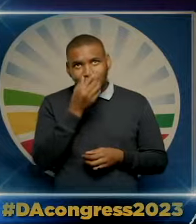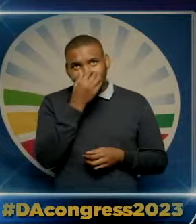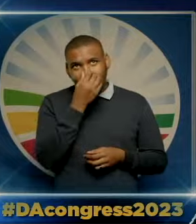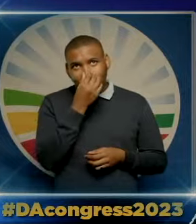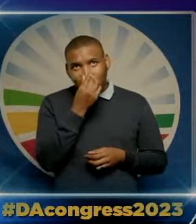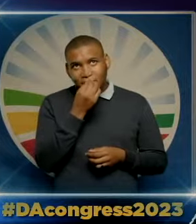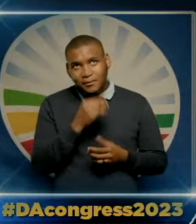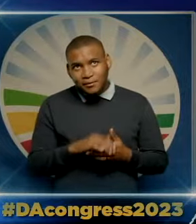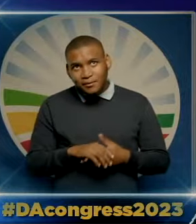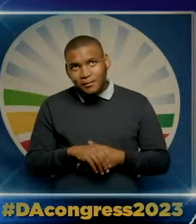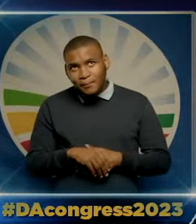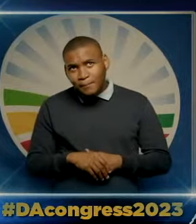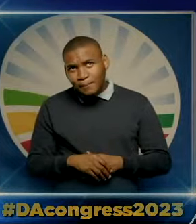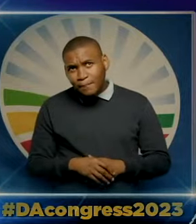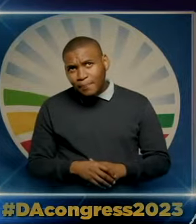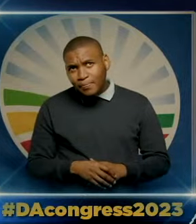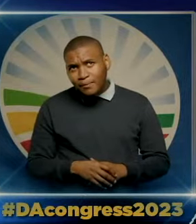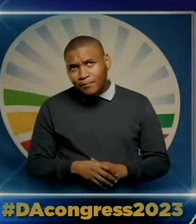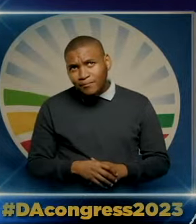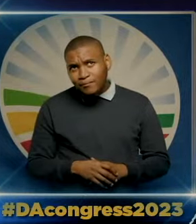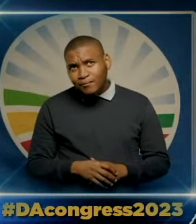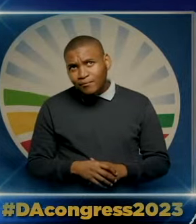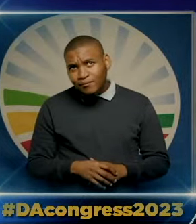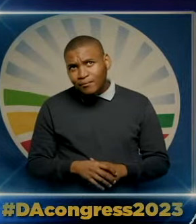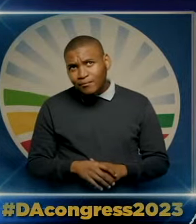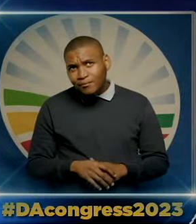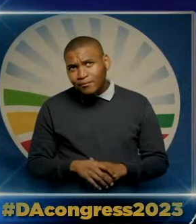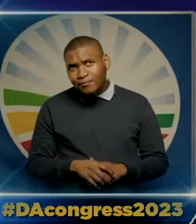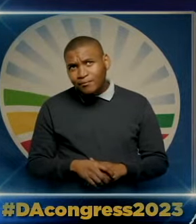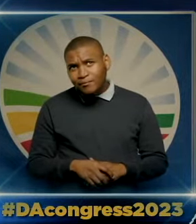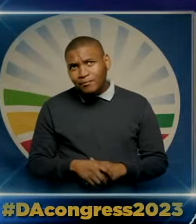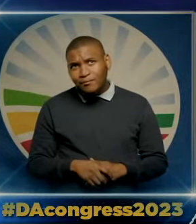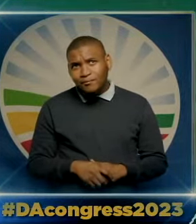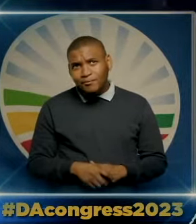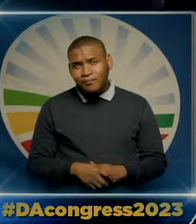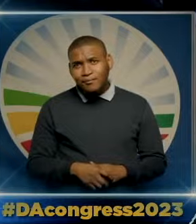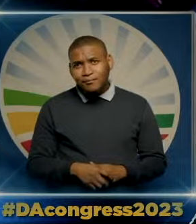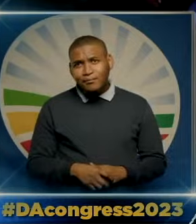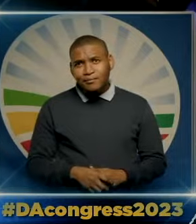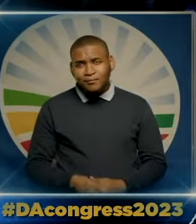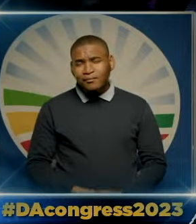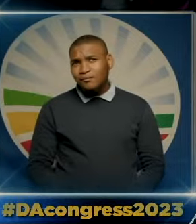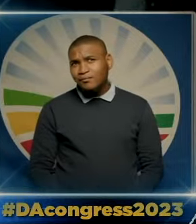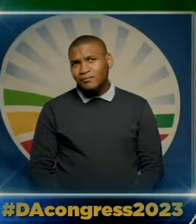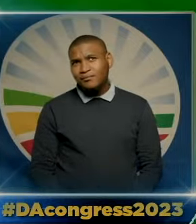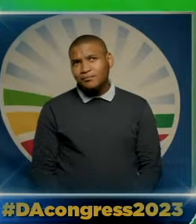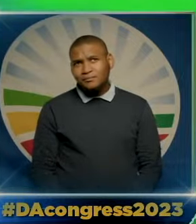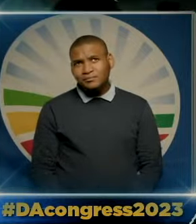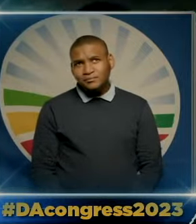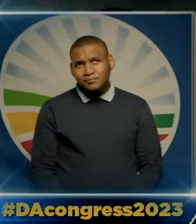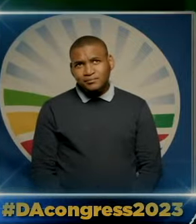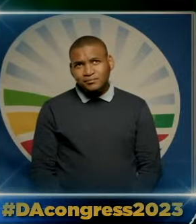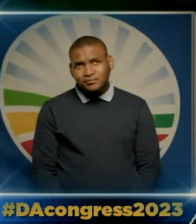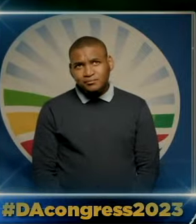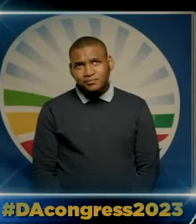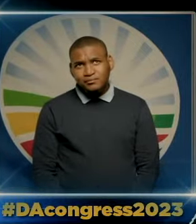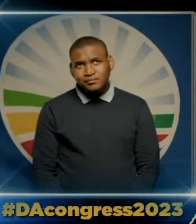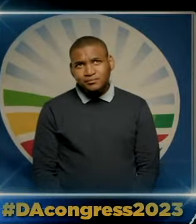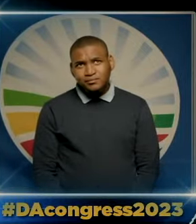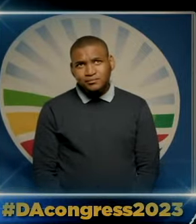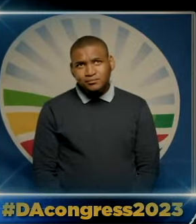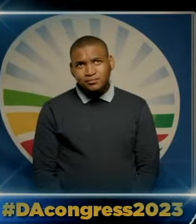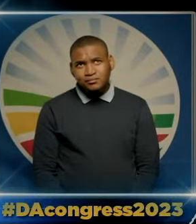Still make it dark, still make it dark. Things are fun so dark. And